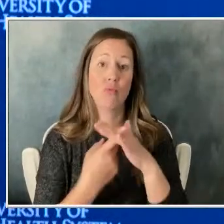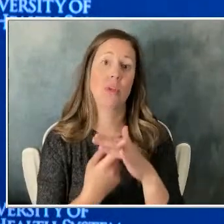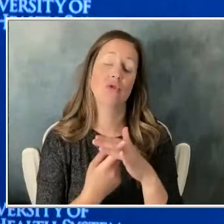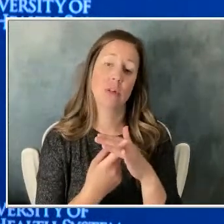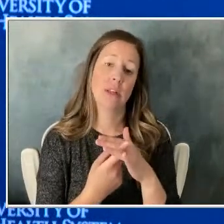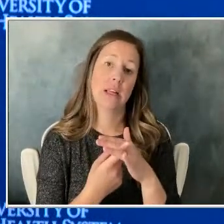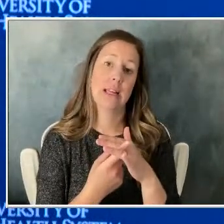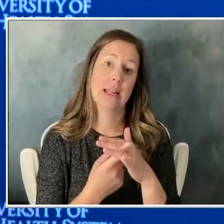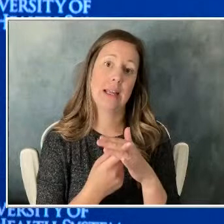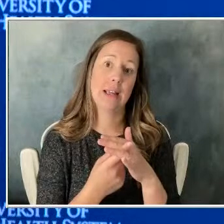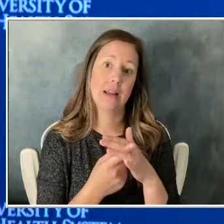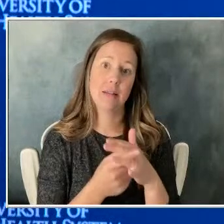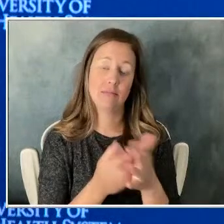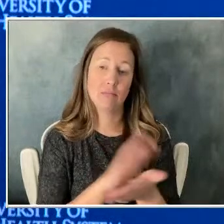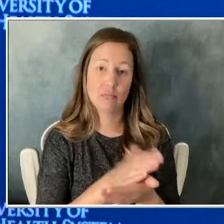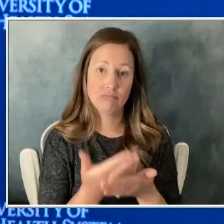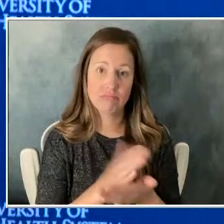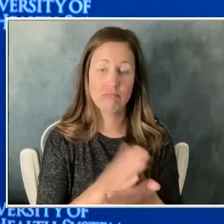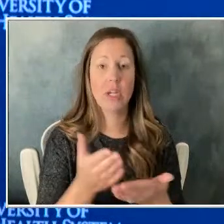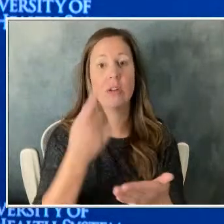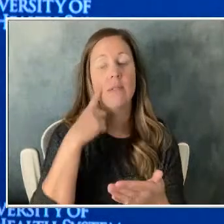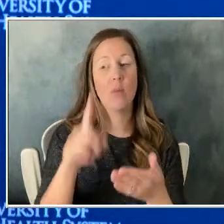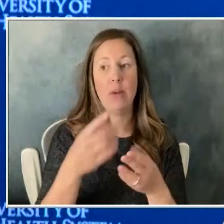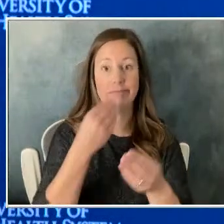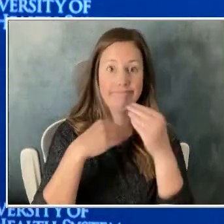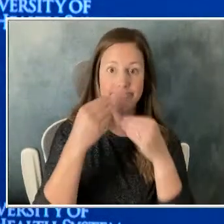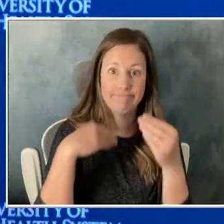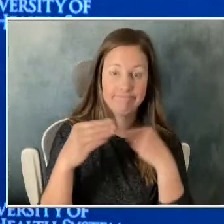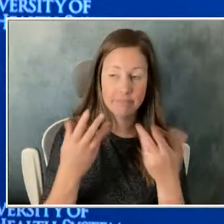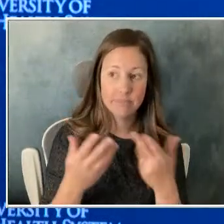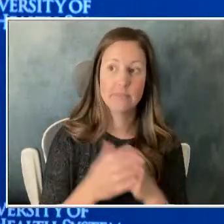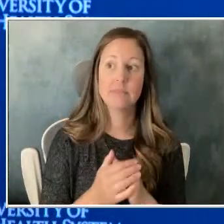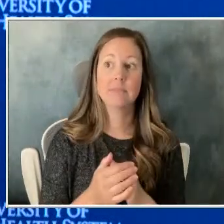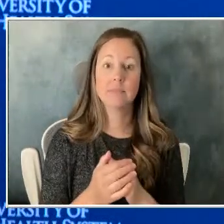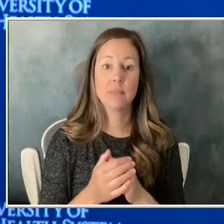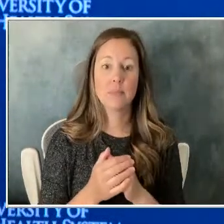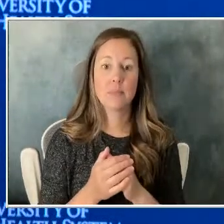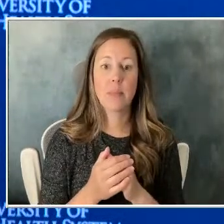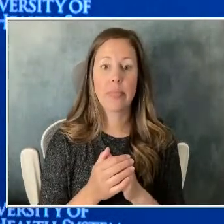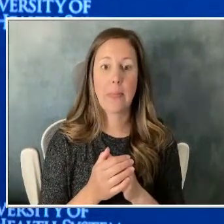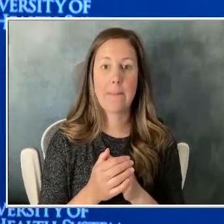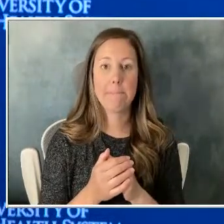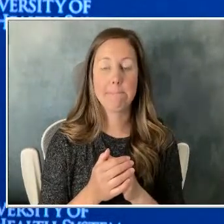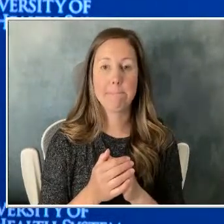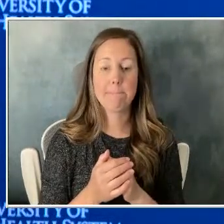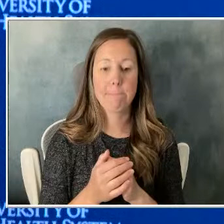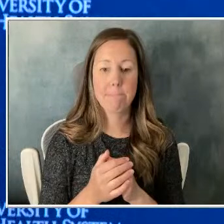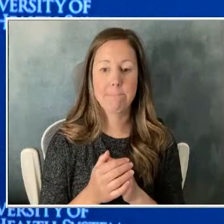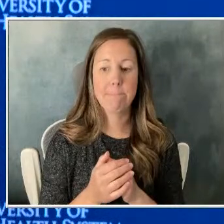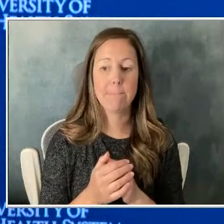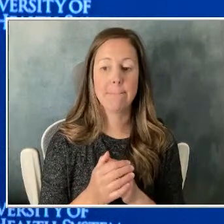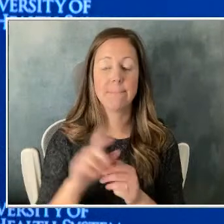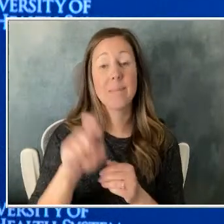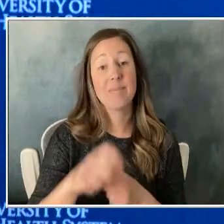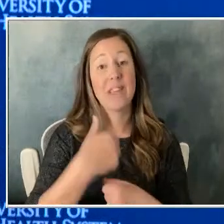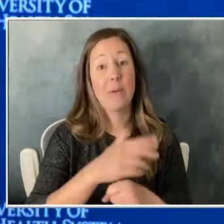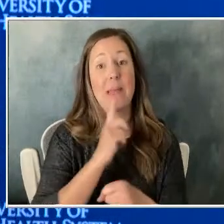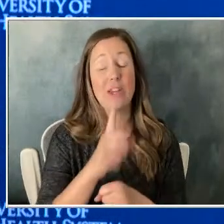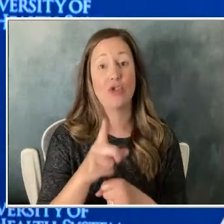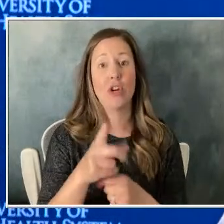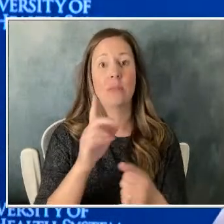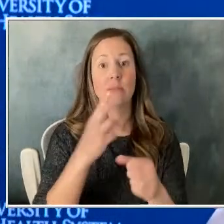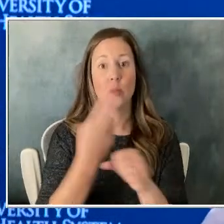or made for consumption, those kinds of practices, making sure that those decontamination